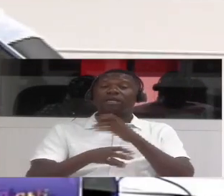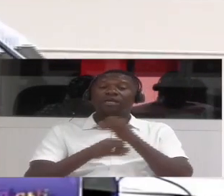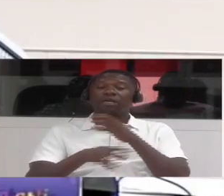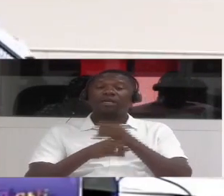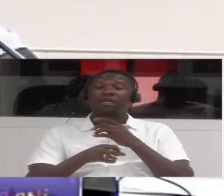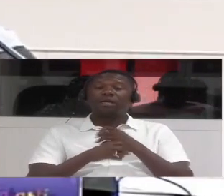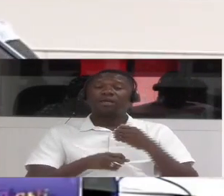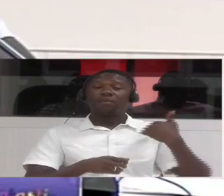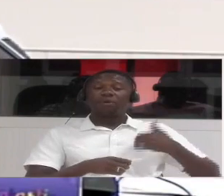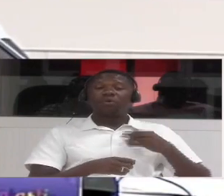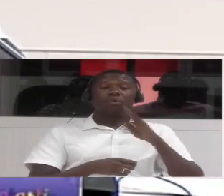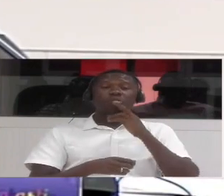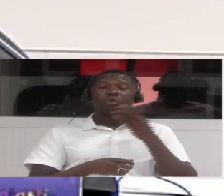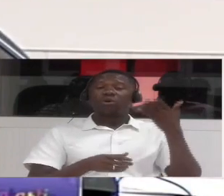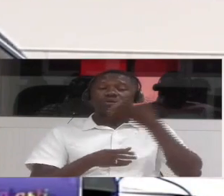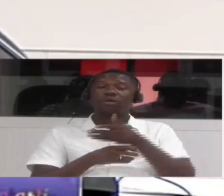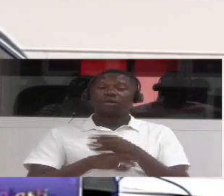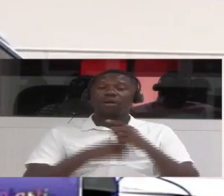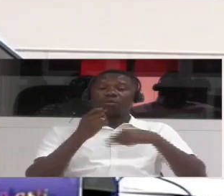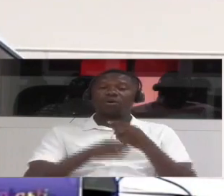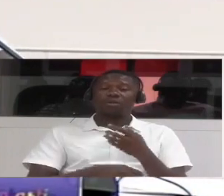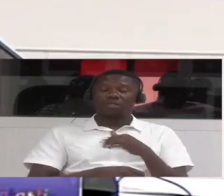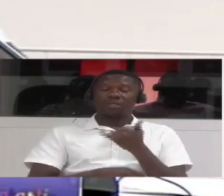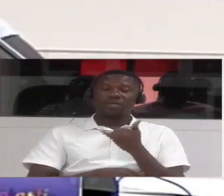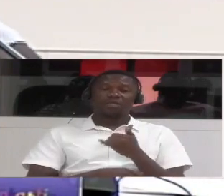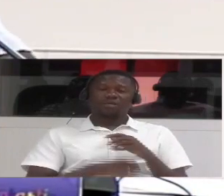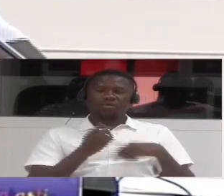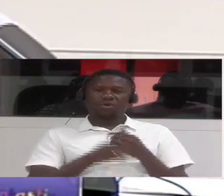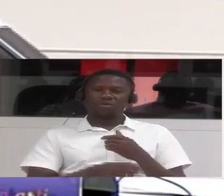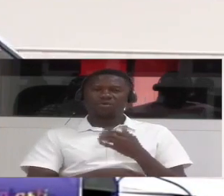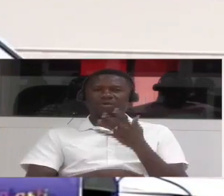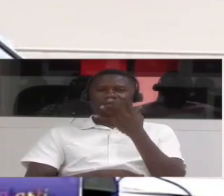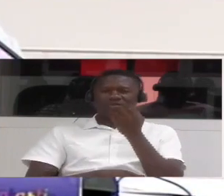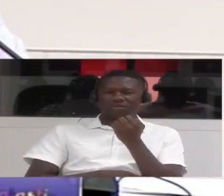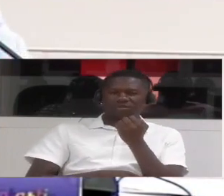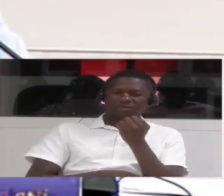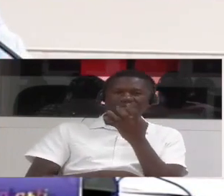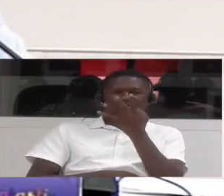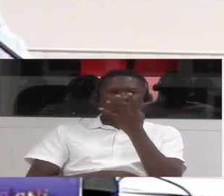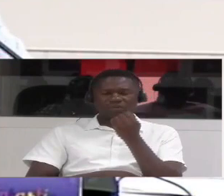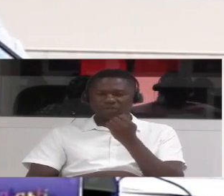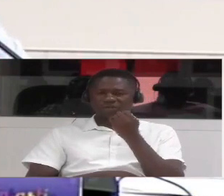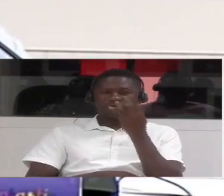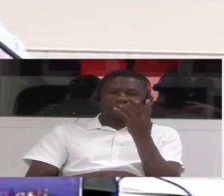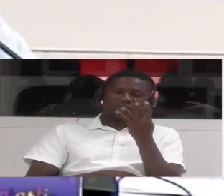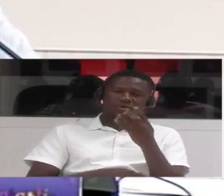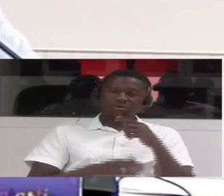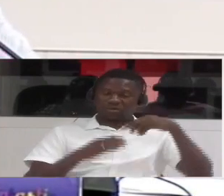and, well, let's say the 54 or 44, I'm not sure, West Africans, including some Ghanaians